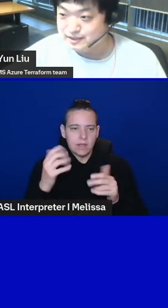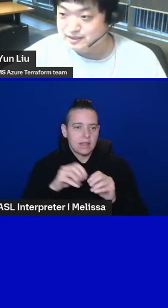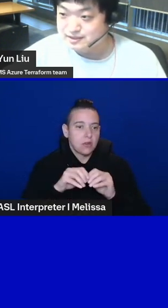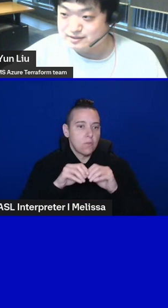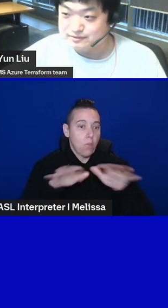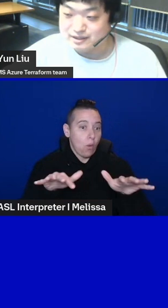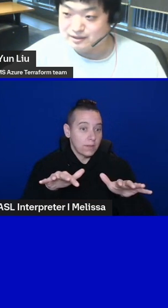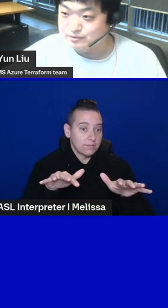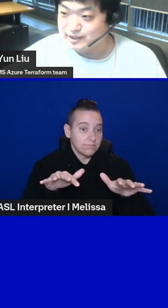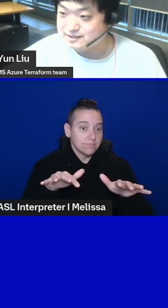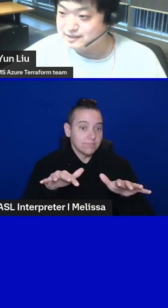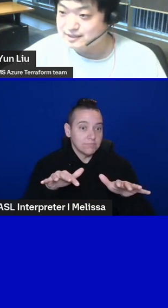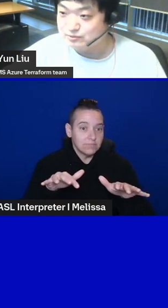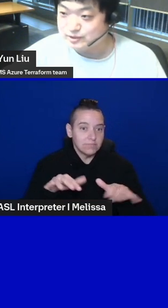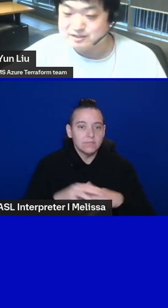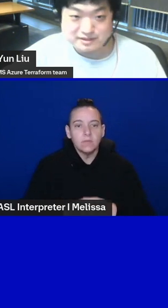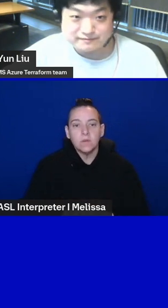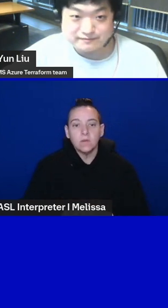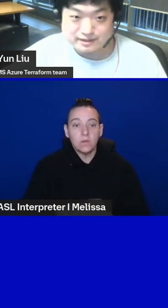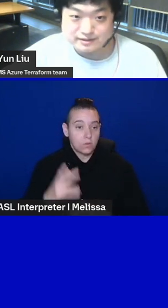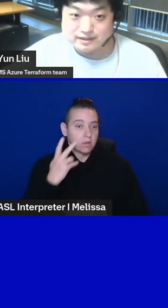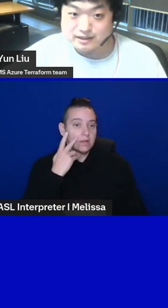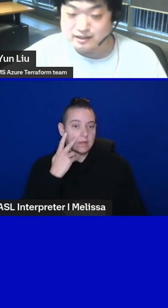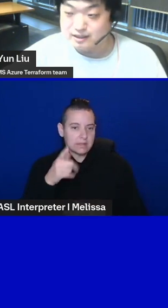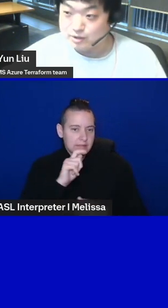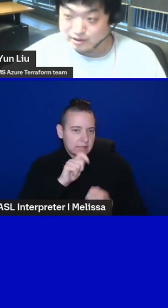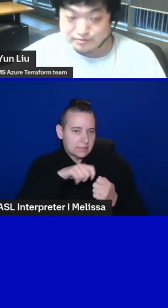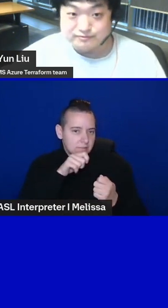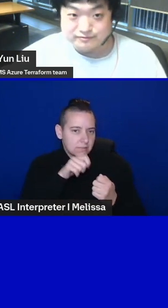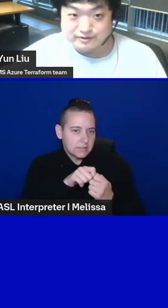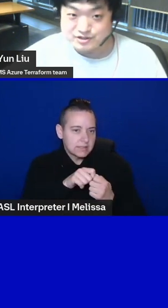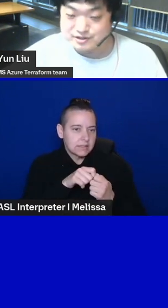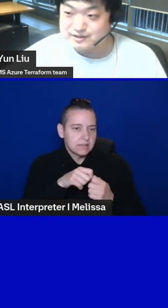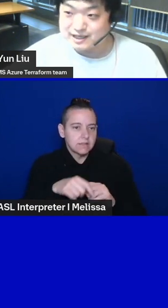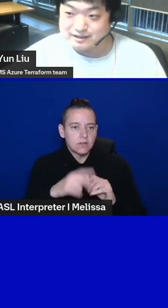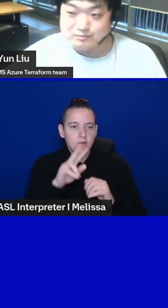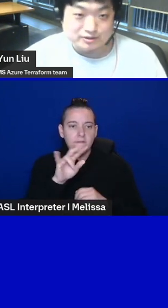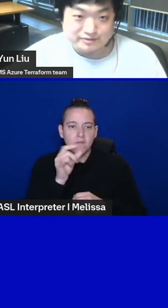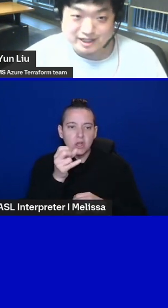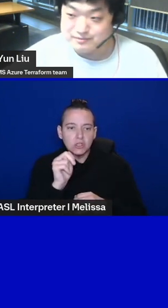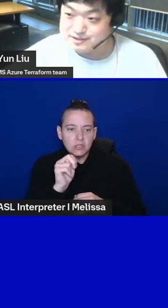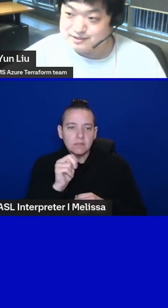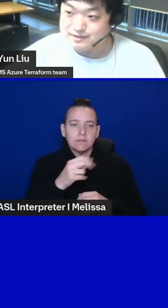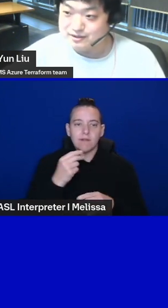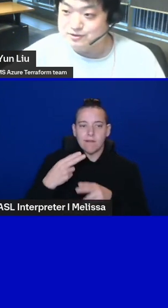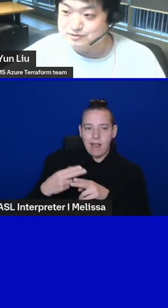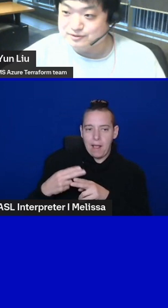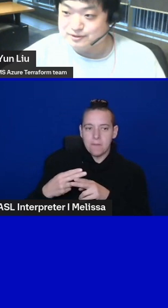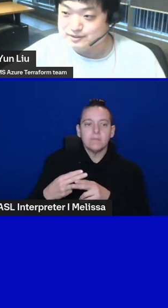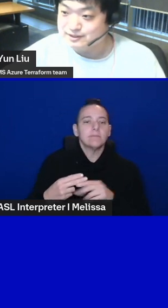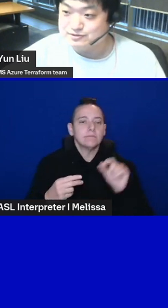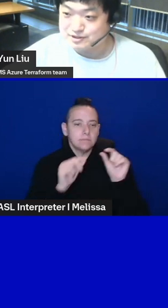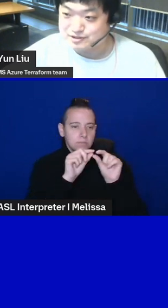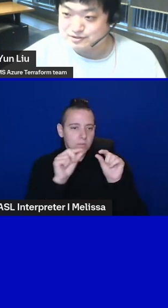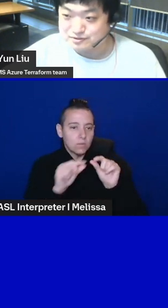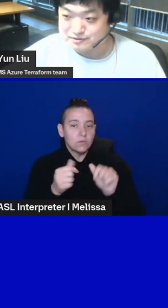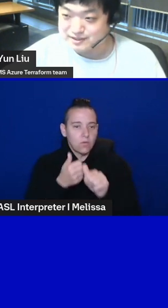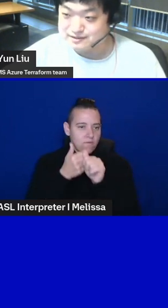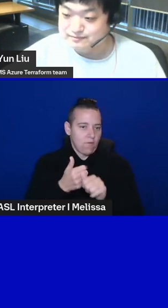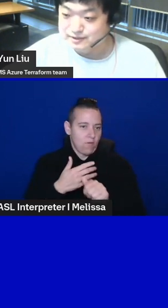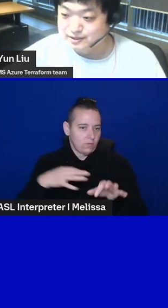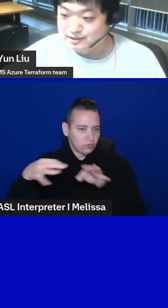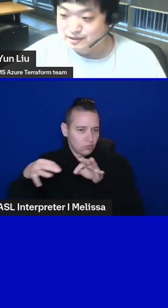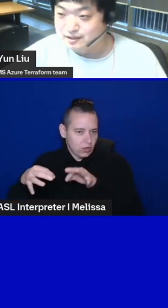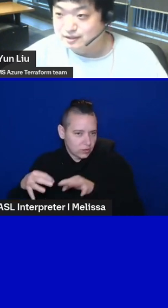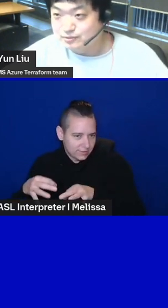deployment. So we can see that we specific model version and a model name. So it also follows the instructions to do